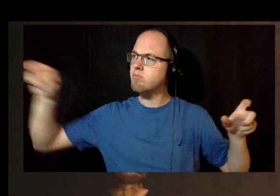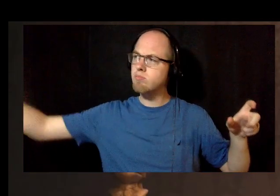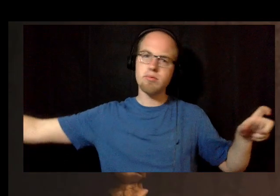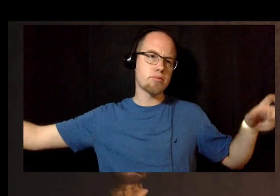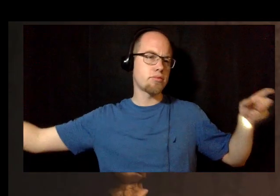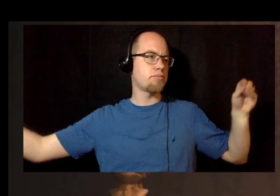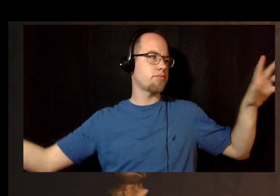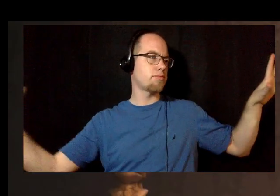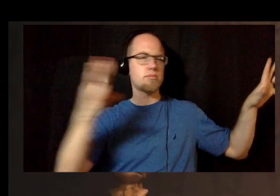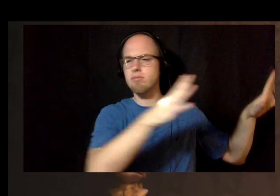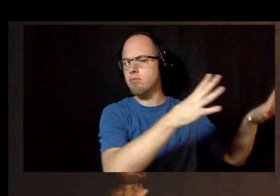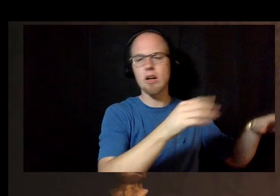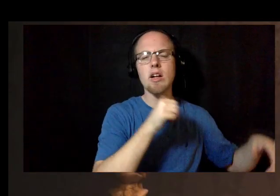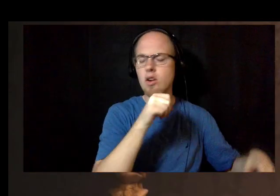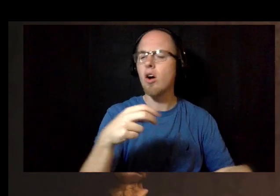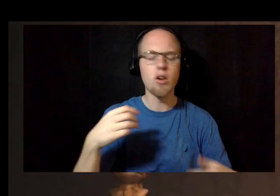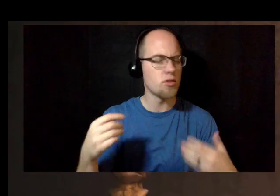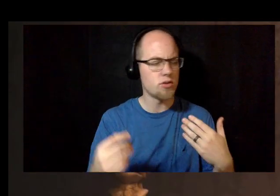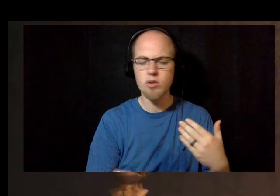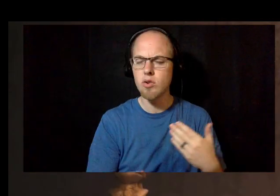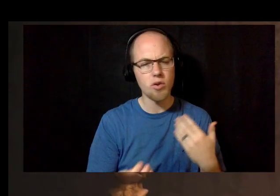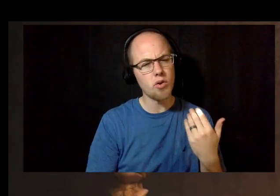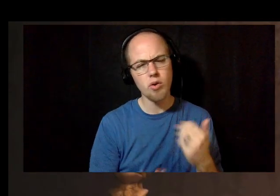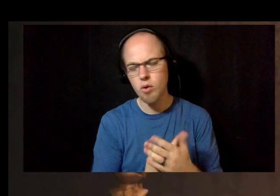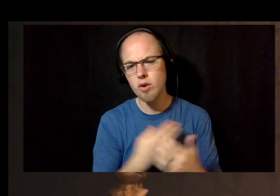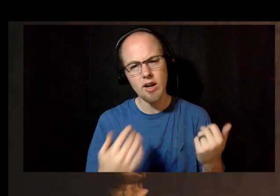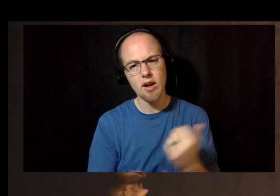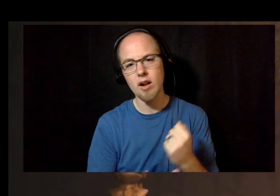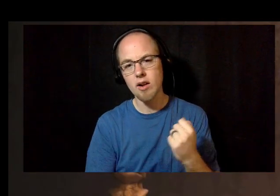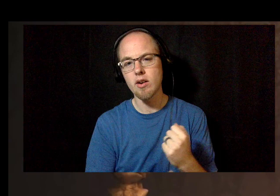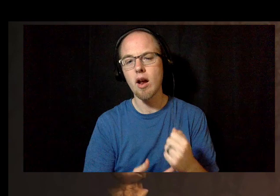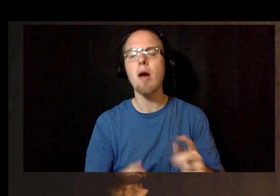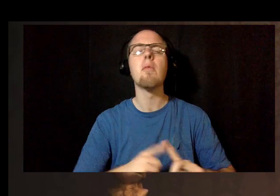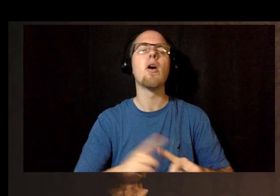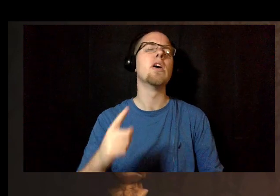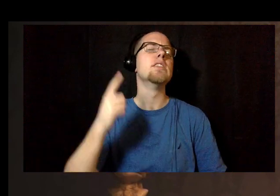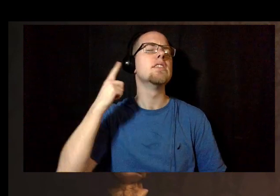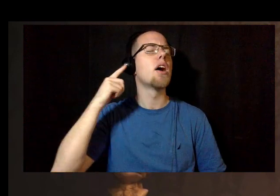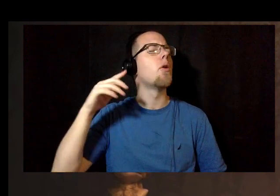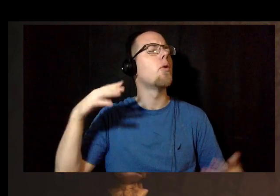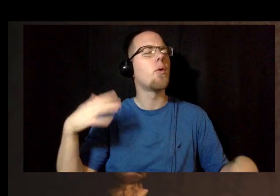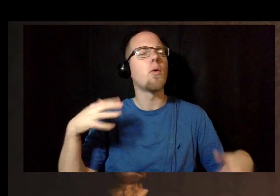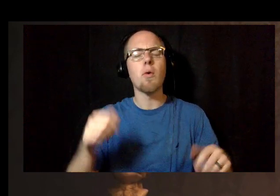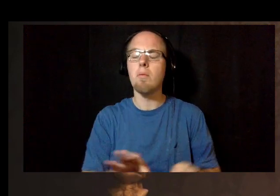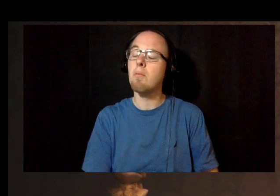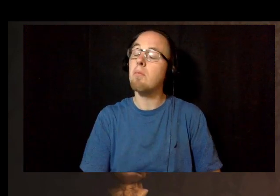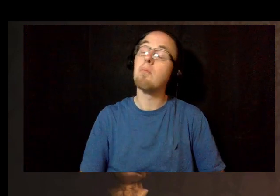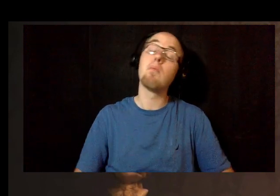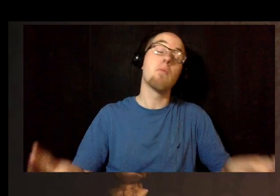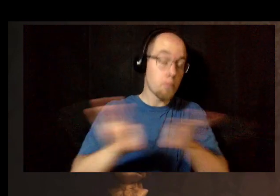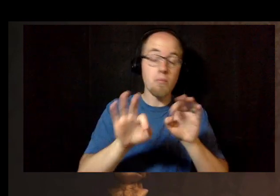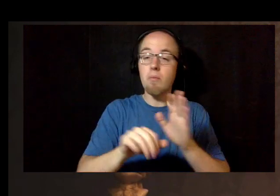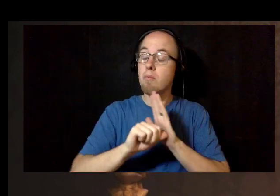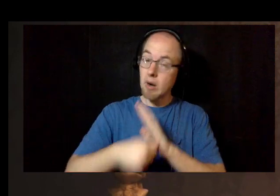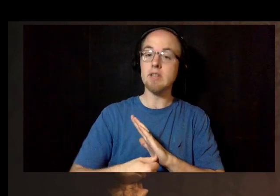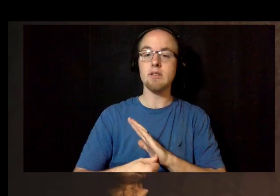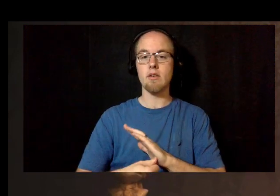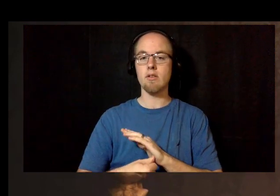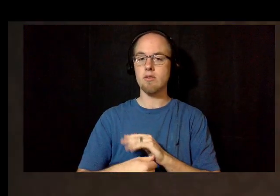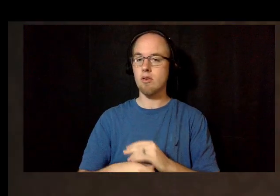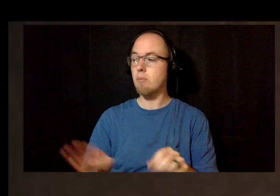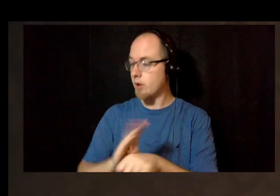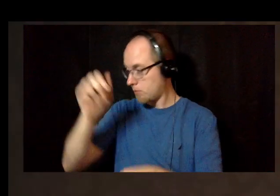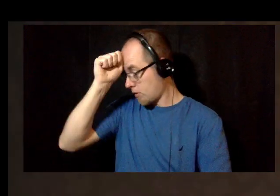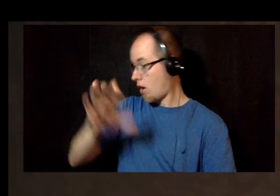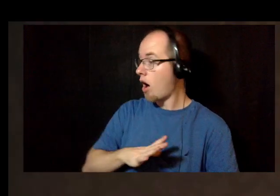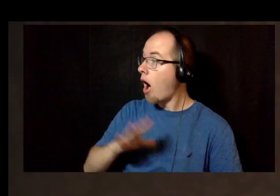world. It's not particularly new technology, but Morgan makes it sound so impressive. So this room full of businessmen are all